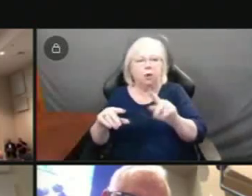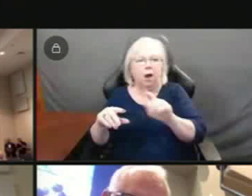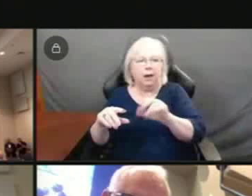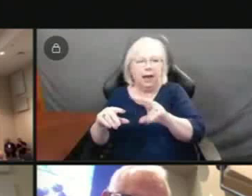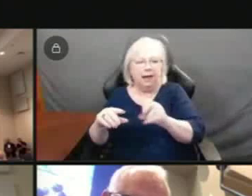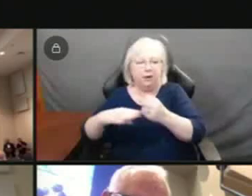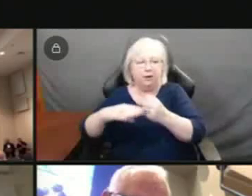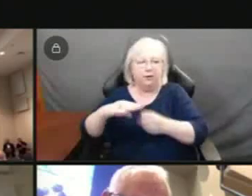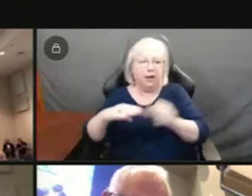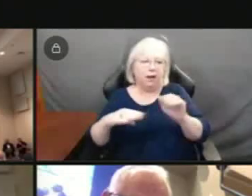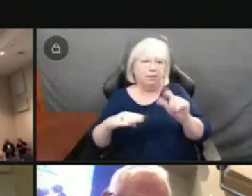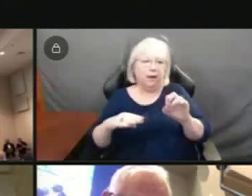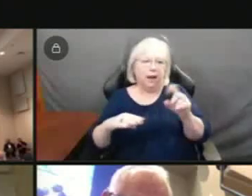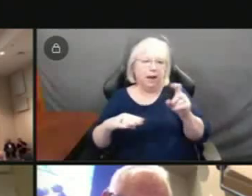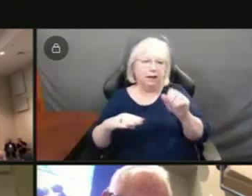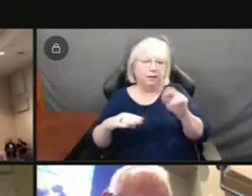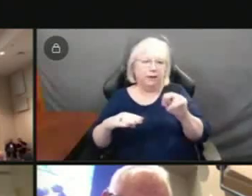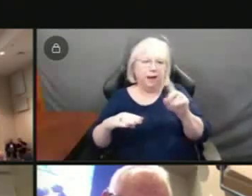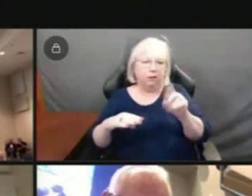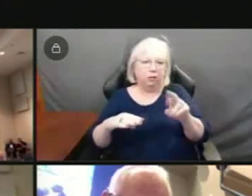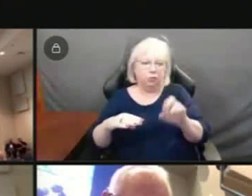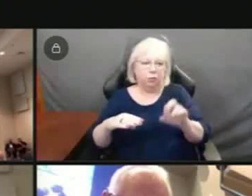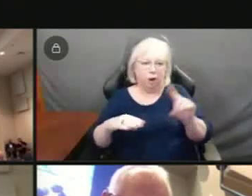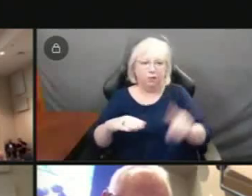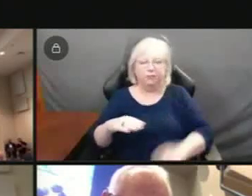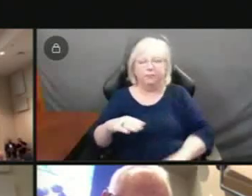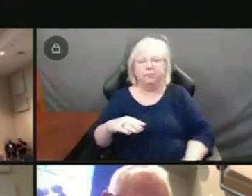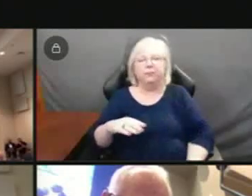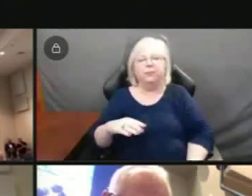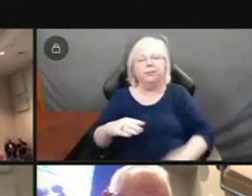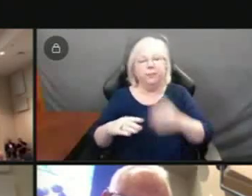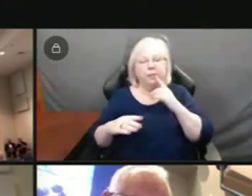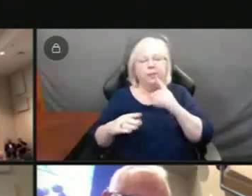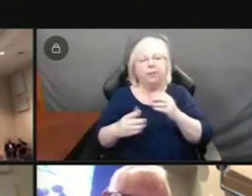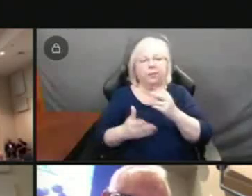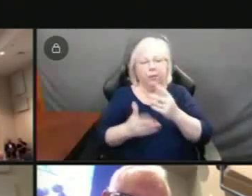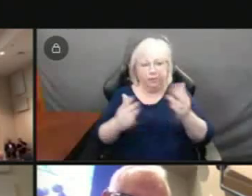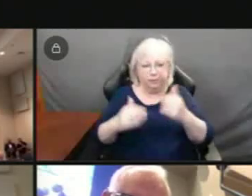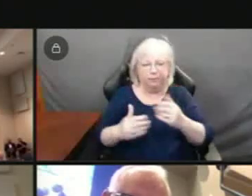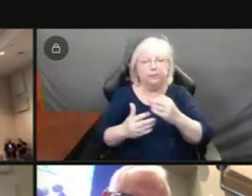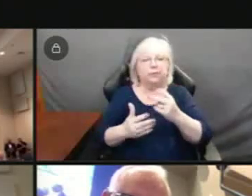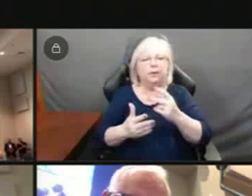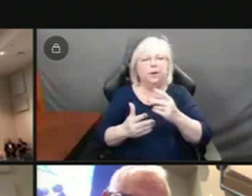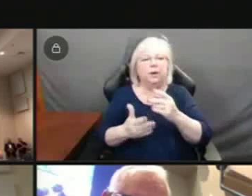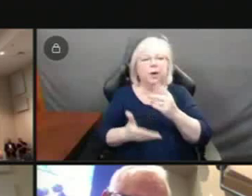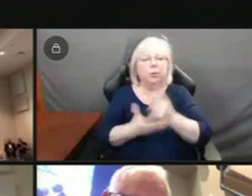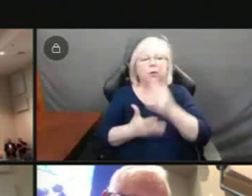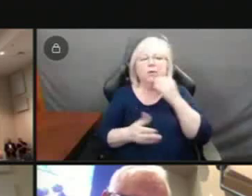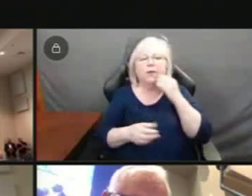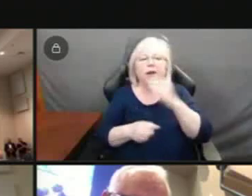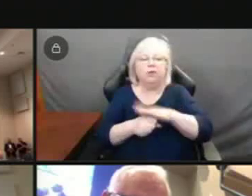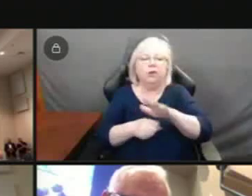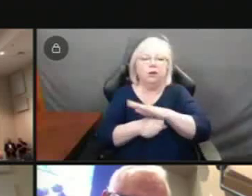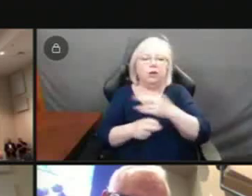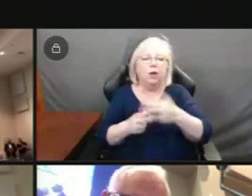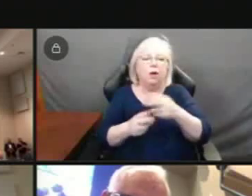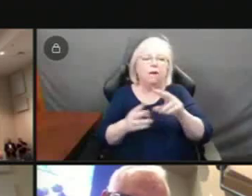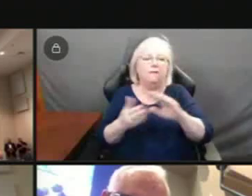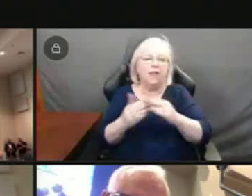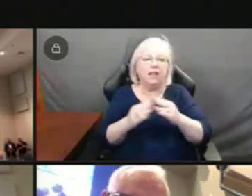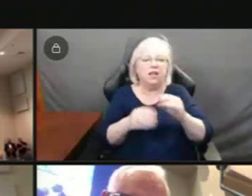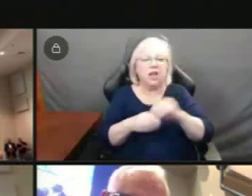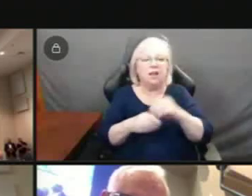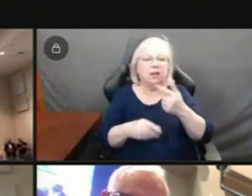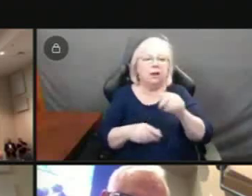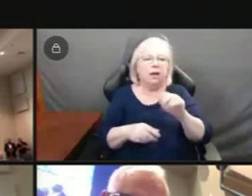of Alexander Road. An ordinance to approve a planned zoning development, establish a planned residential district titled Village at the Gateway